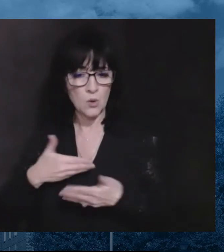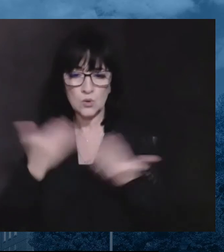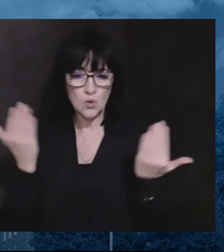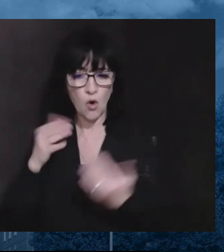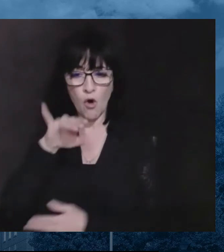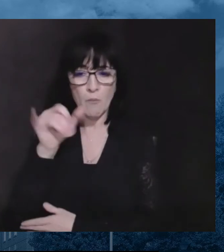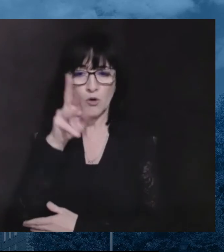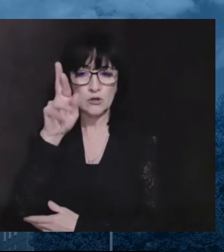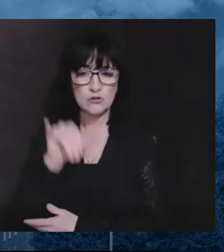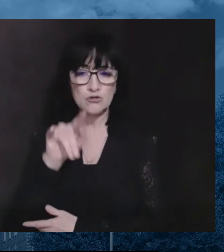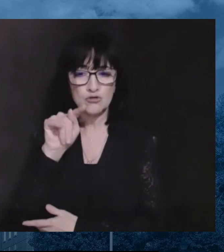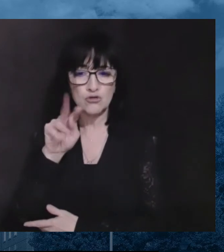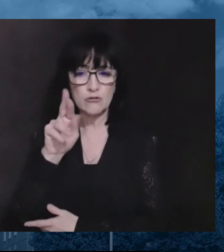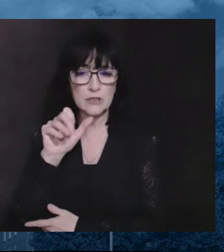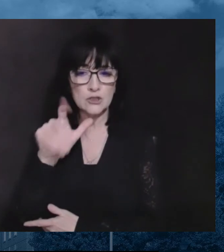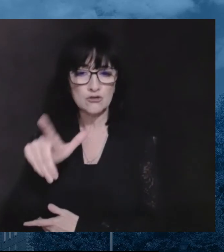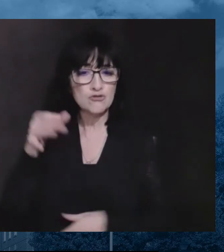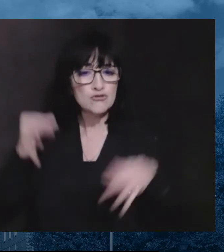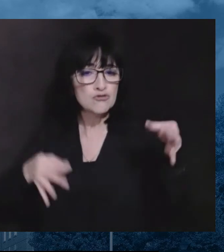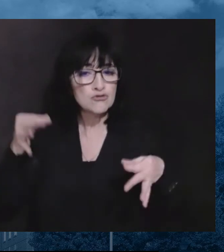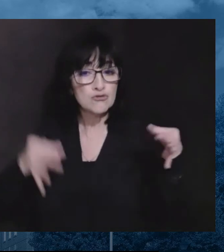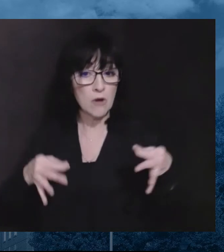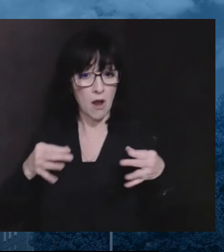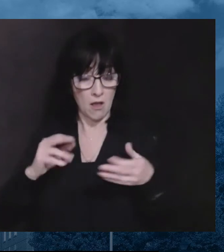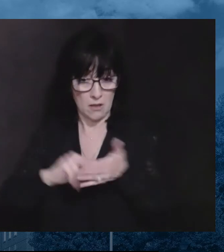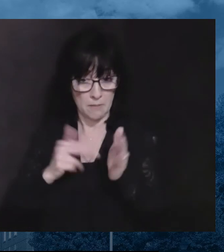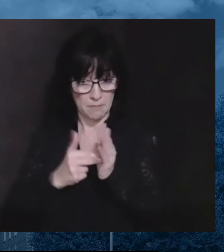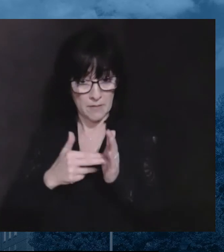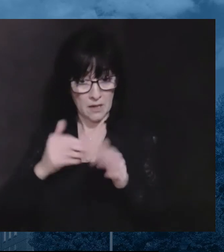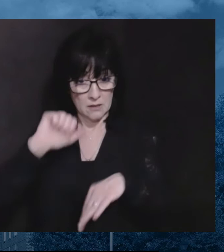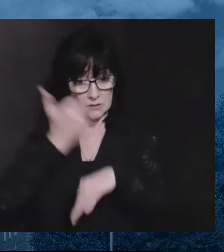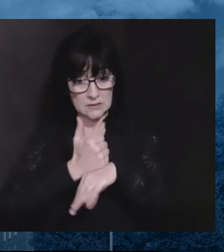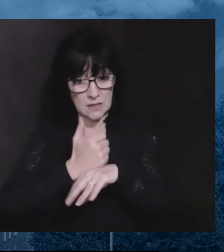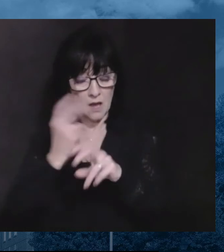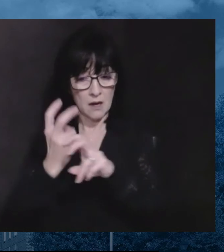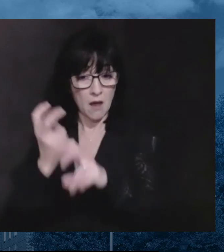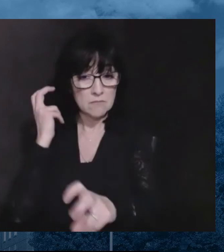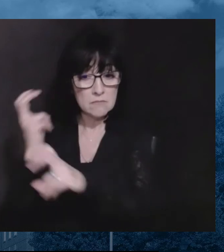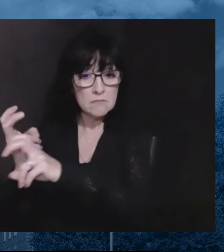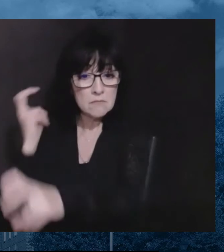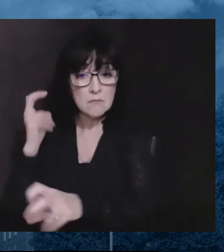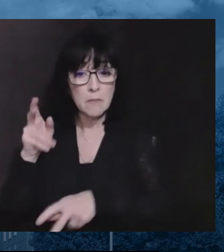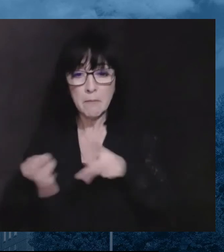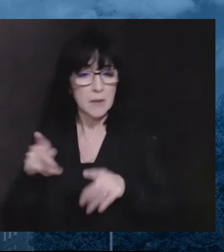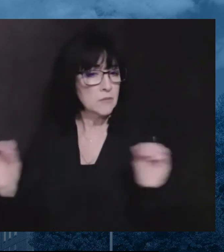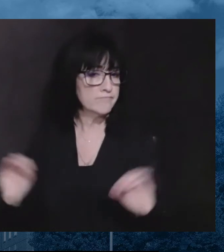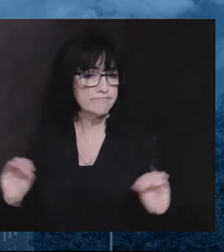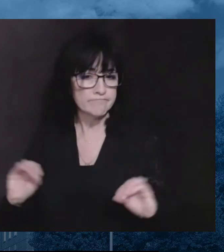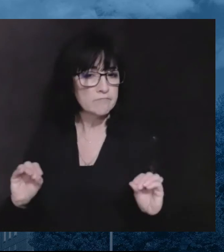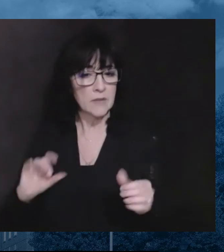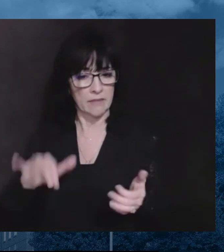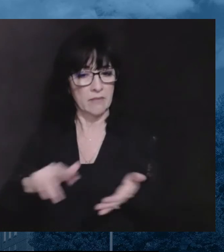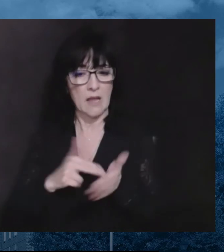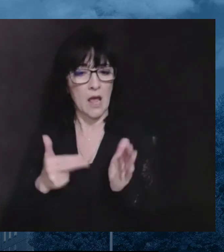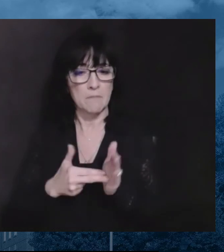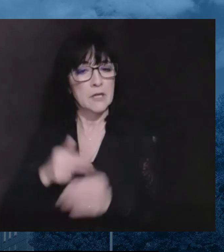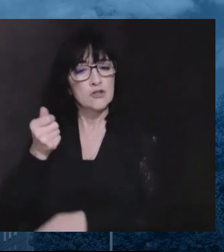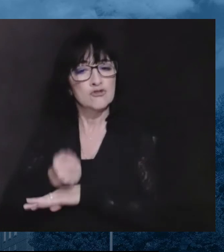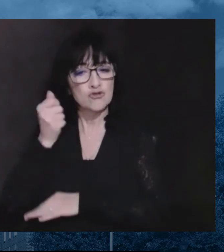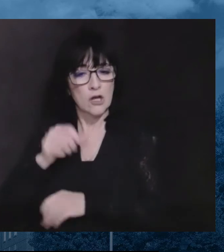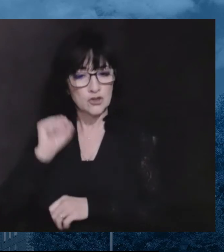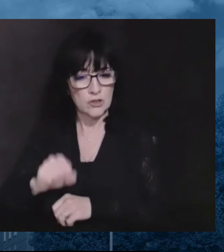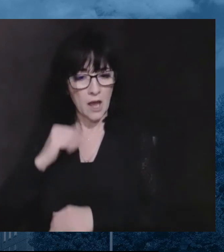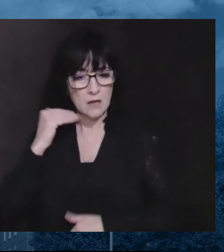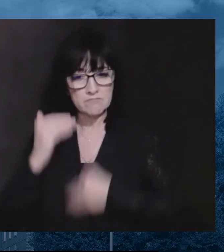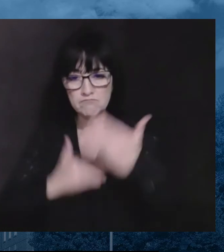the courts. There are inmates or offenders that are not being detained, and a